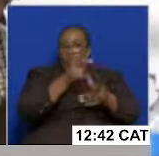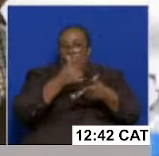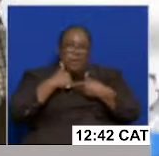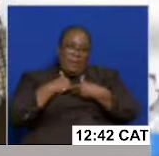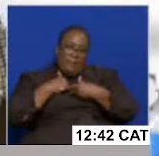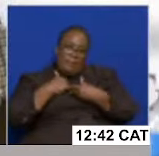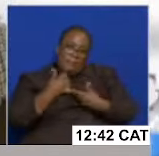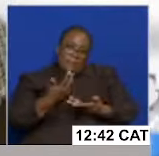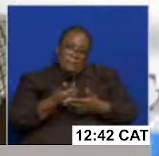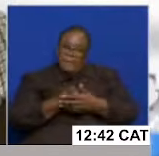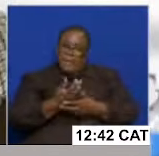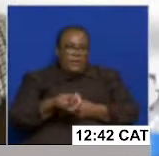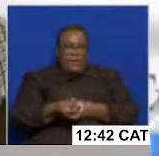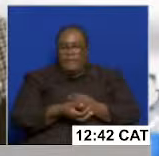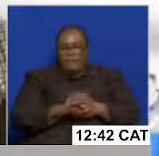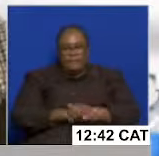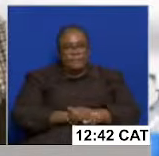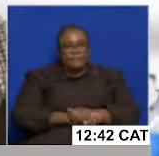Thank you, Commissioner.